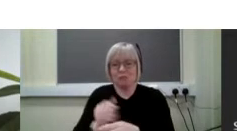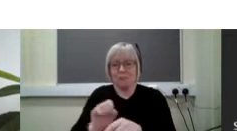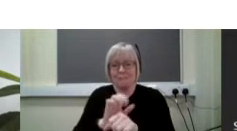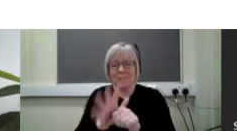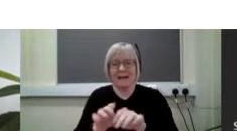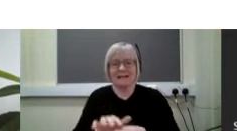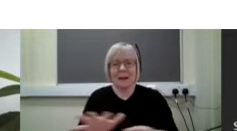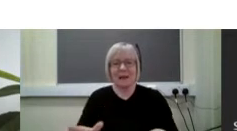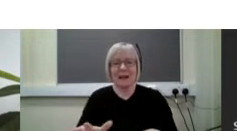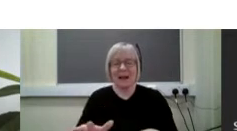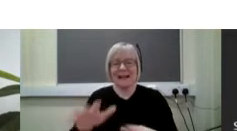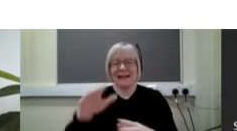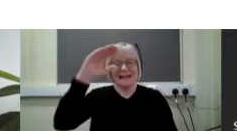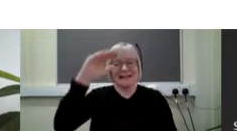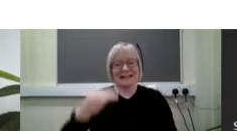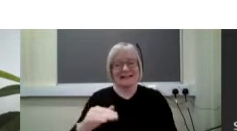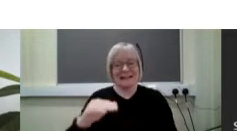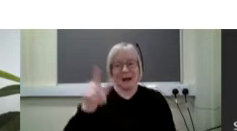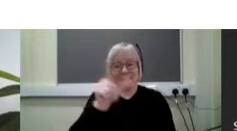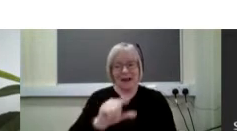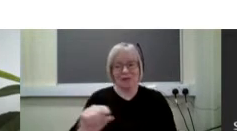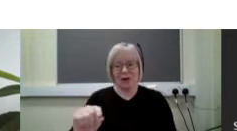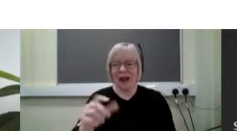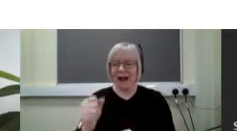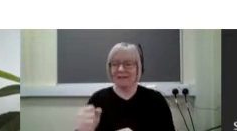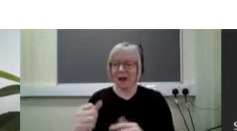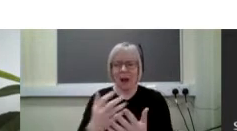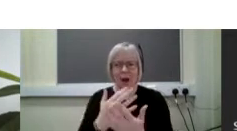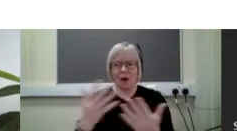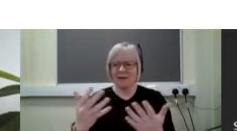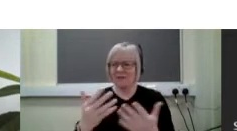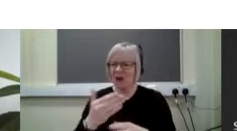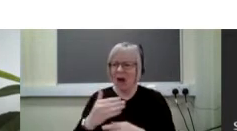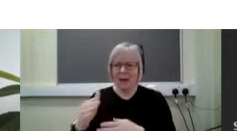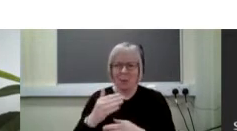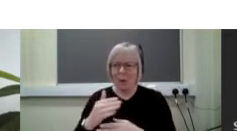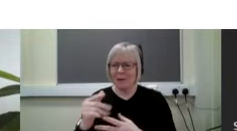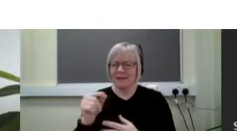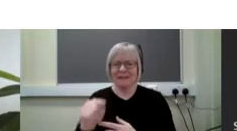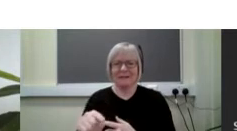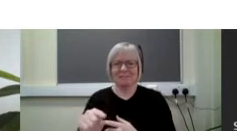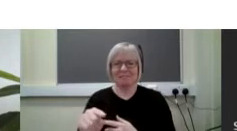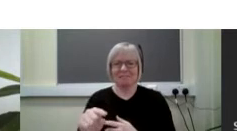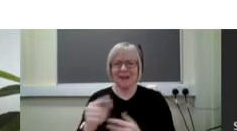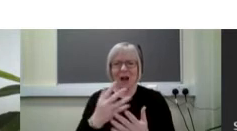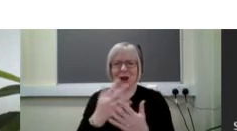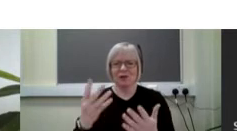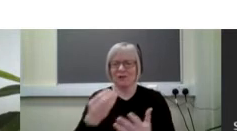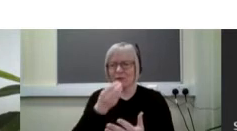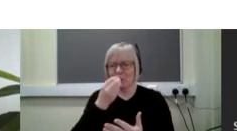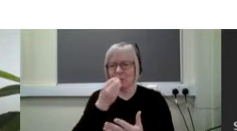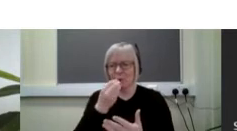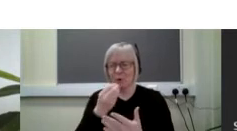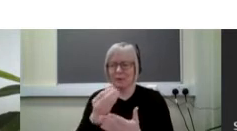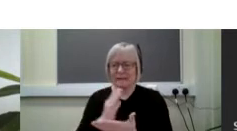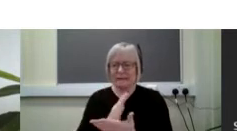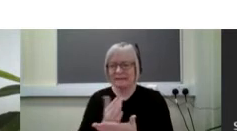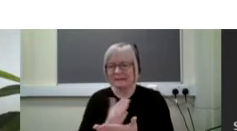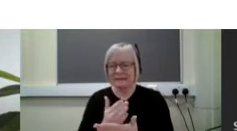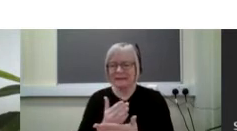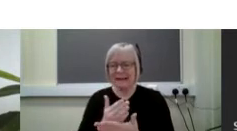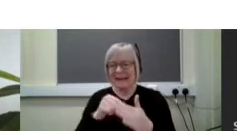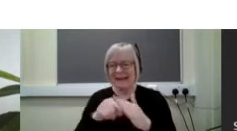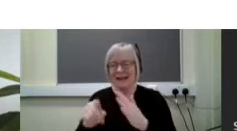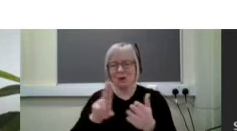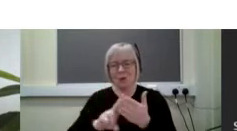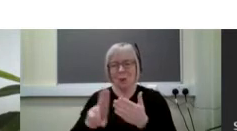of unemployment in normal times, if I can call it that. High levels of food insecurity during normal times. So